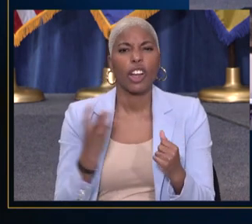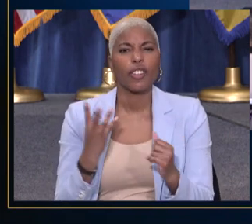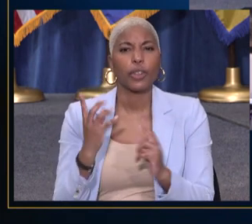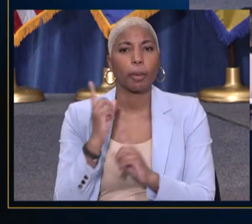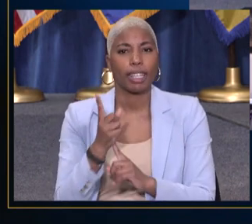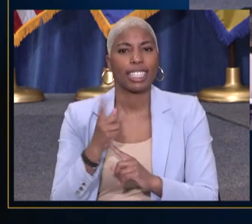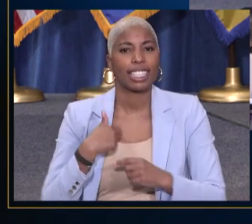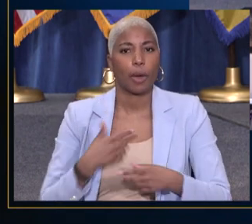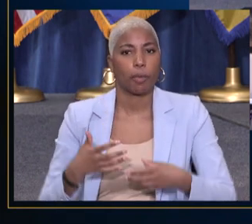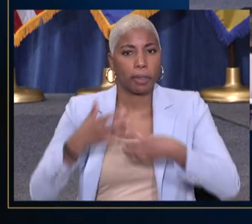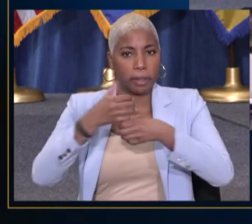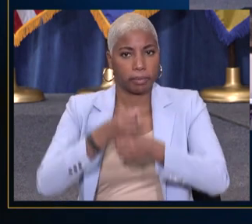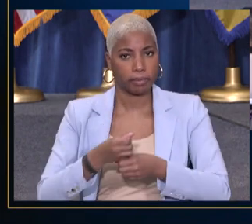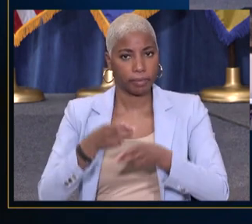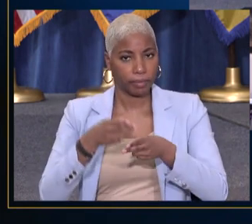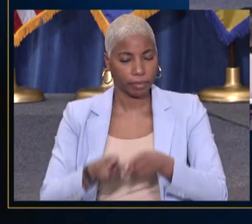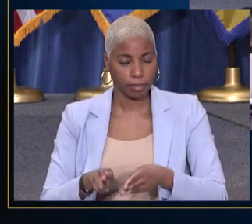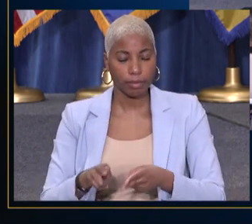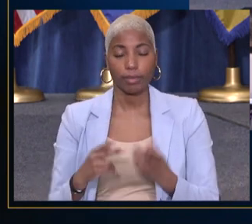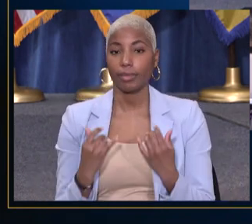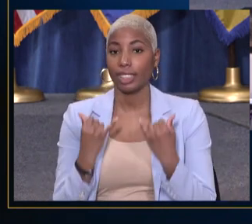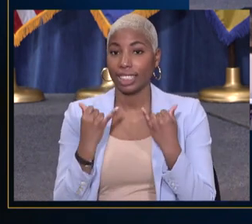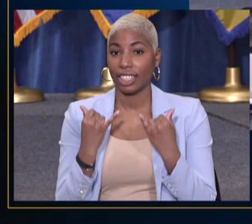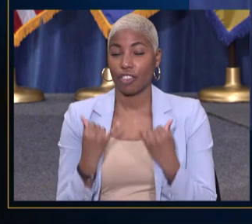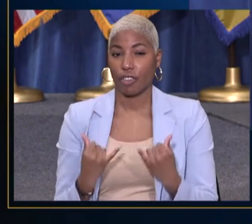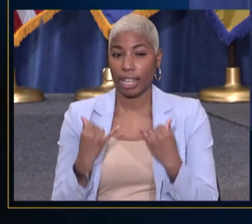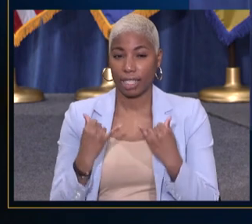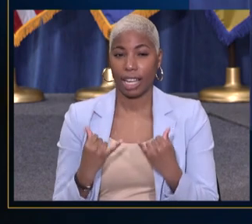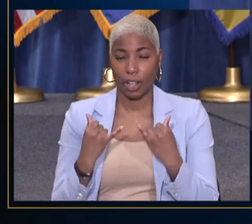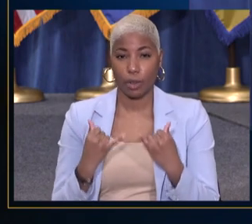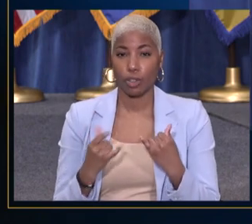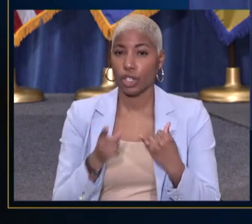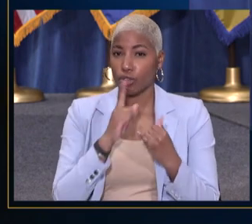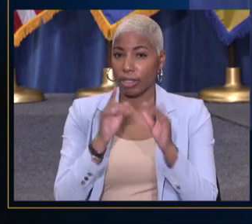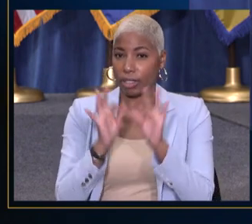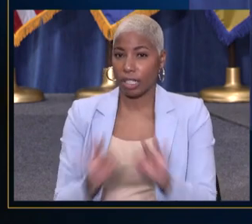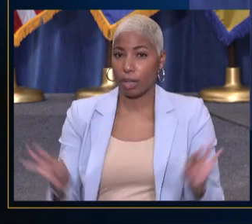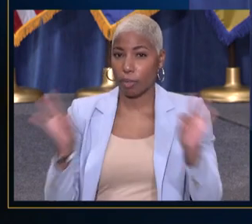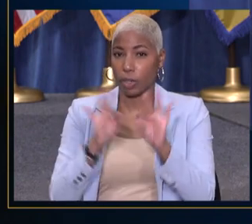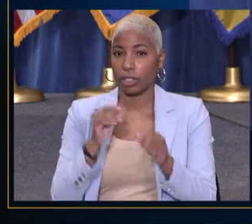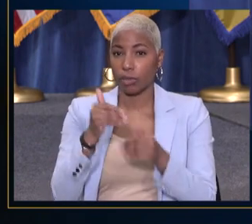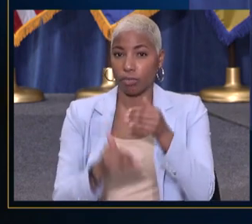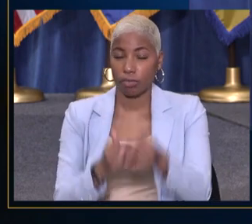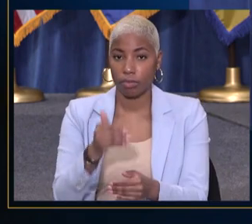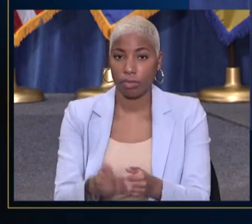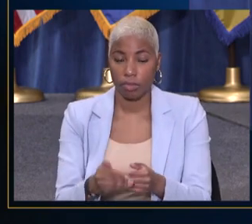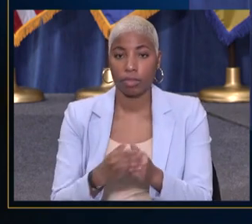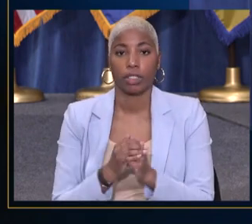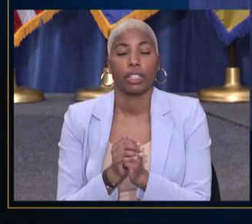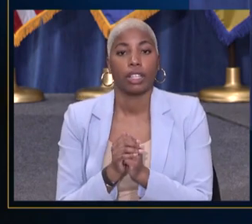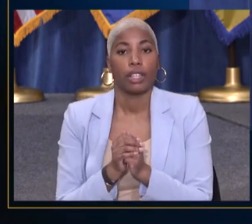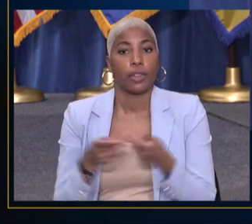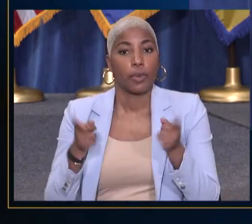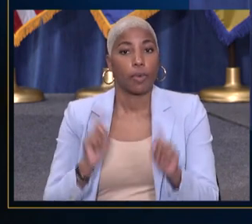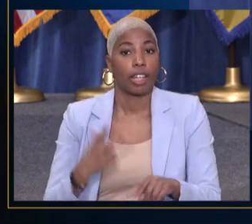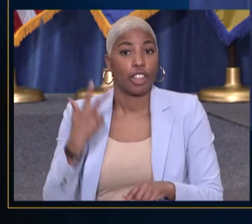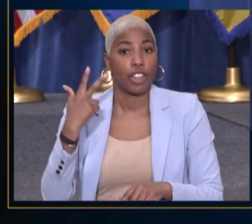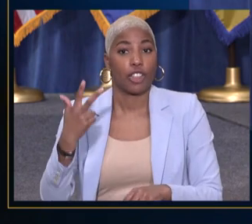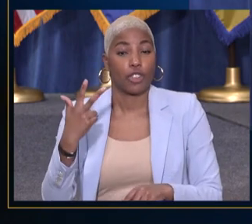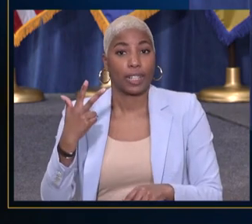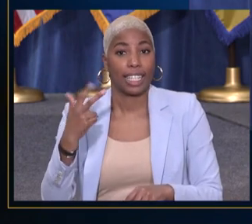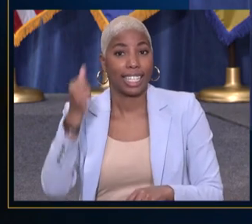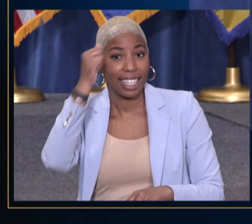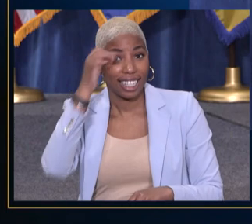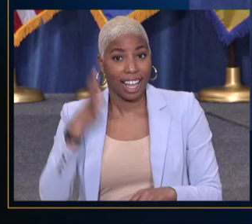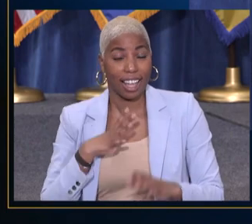I'll be very brief. Right now, it's really just time to flood the zone, y'all. You know, the days are over when three guys who looked alike popped up